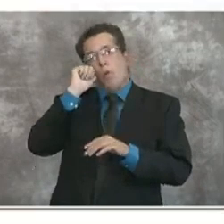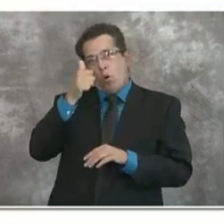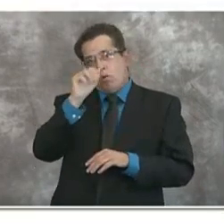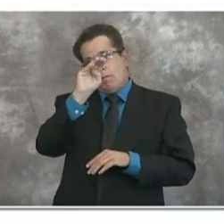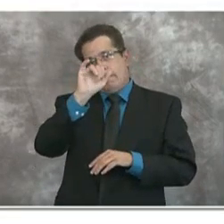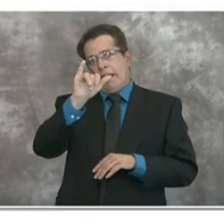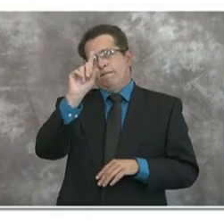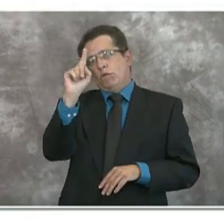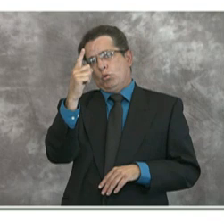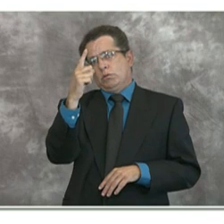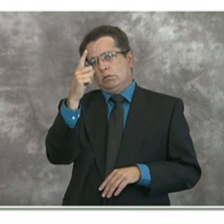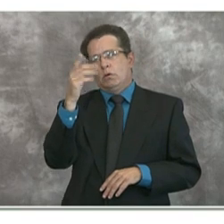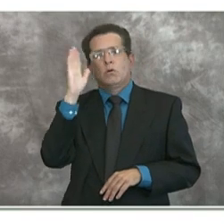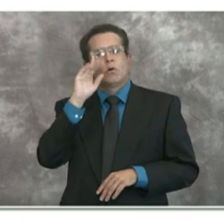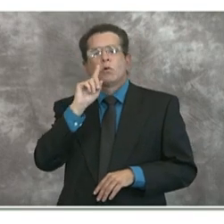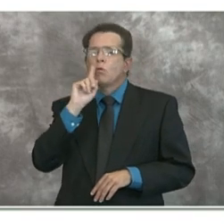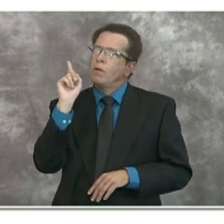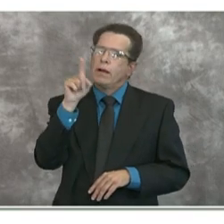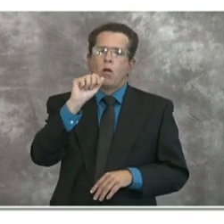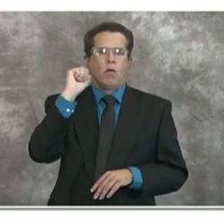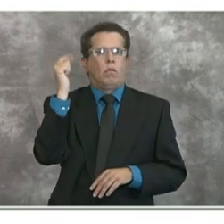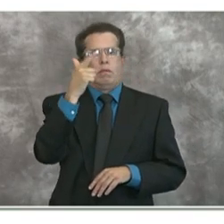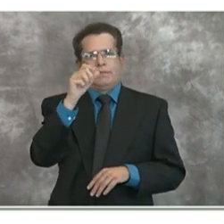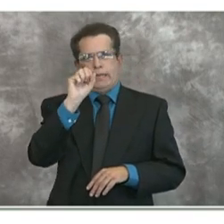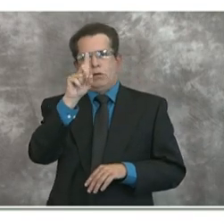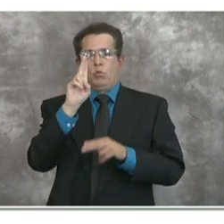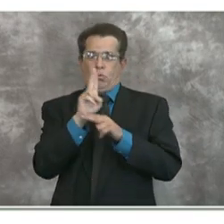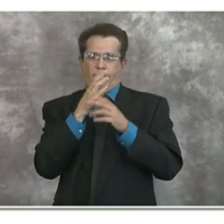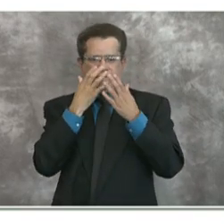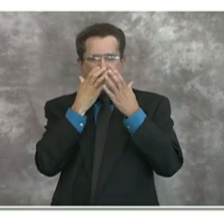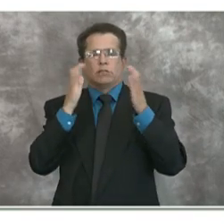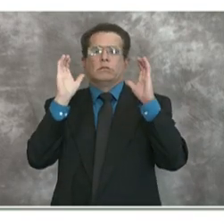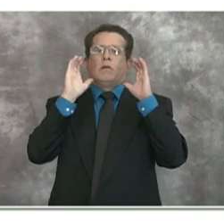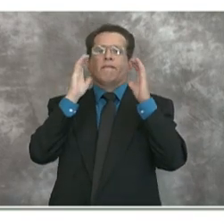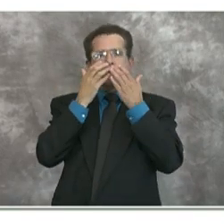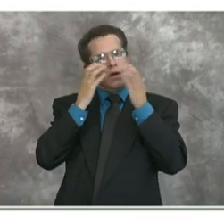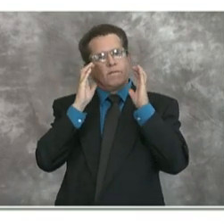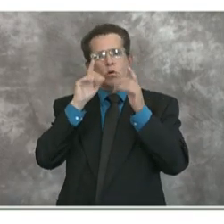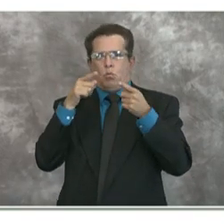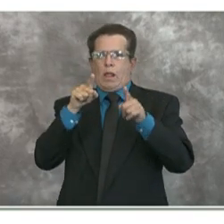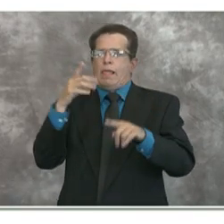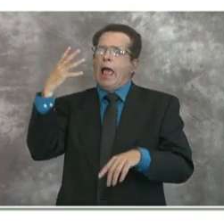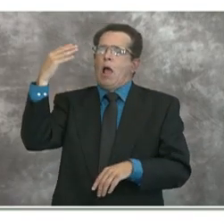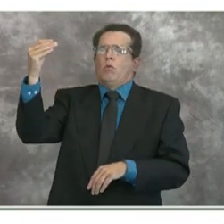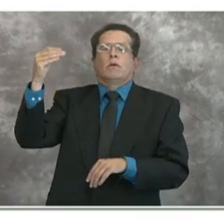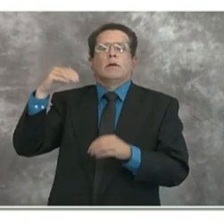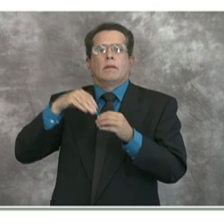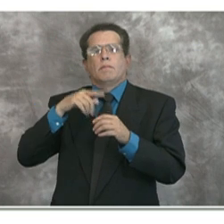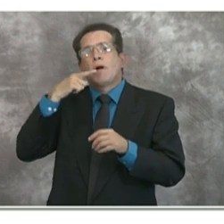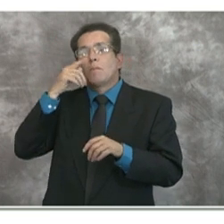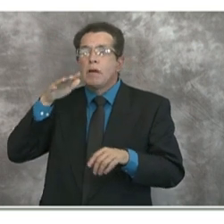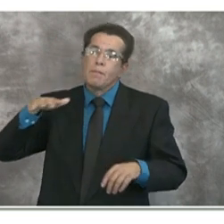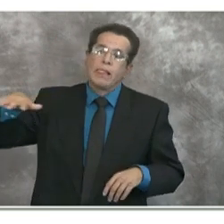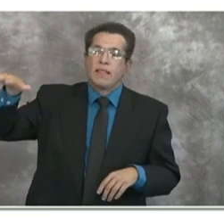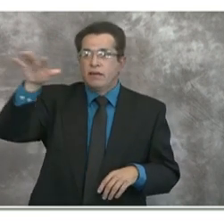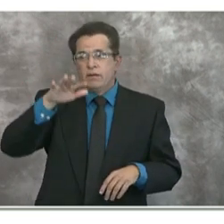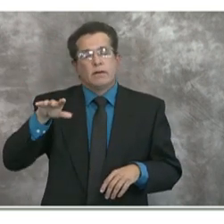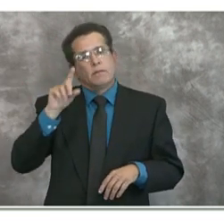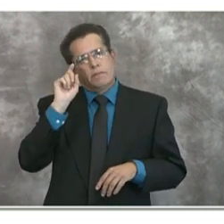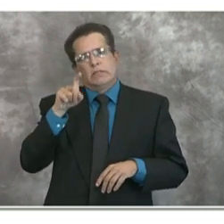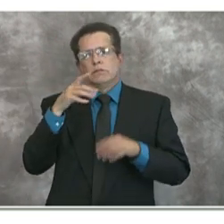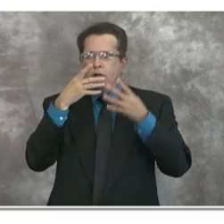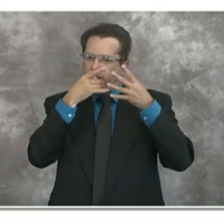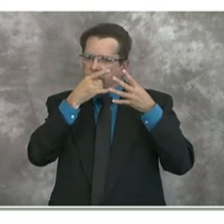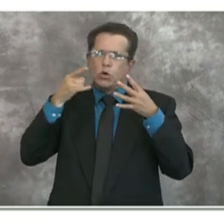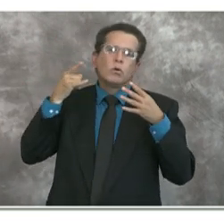1st, we will be directing all San Diegans to wear facial coverings when they go out in public. We are directing